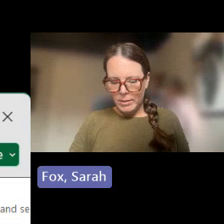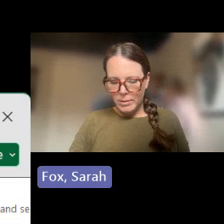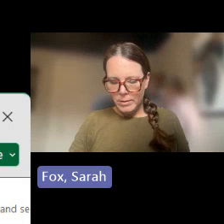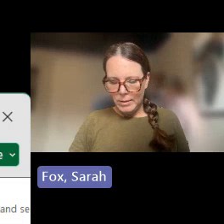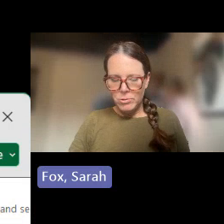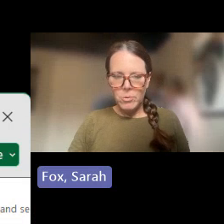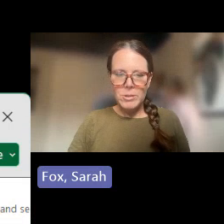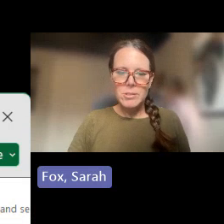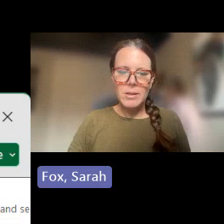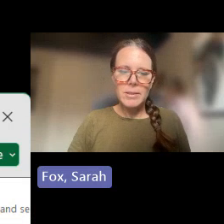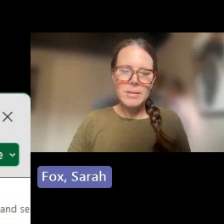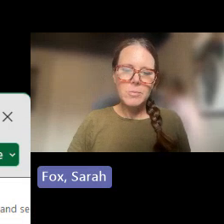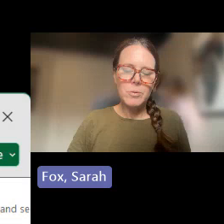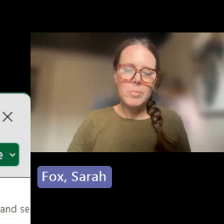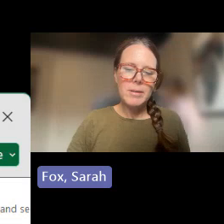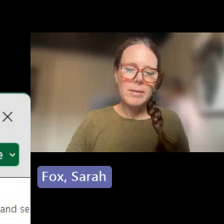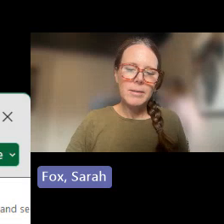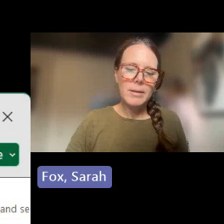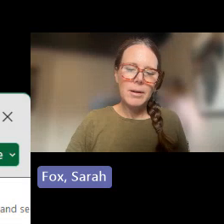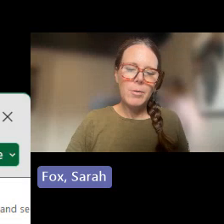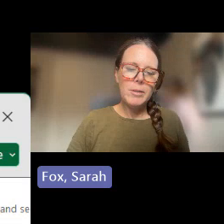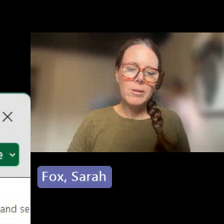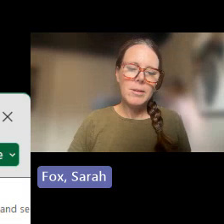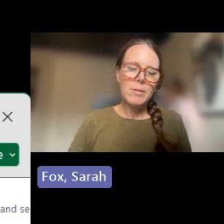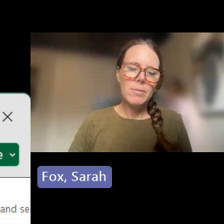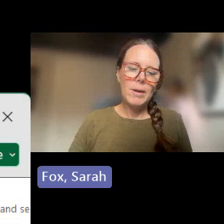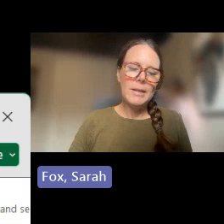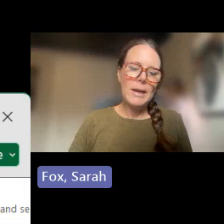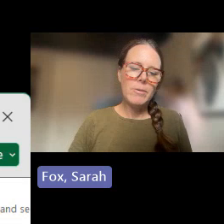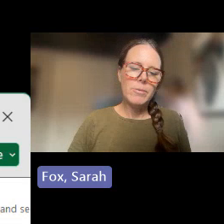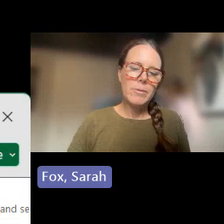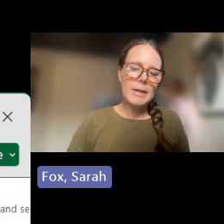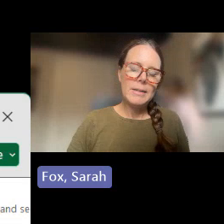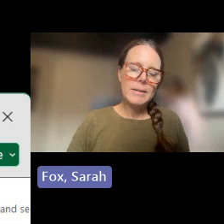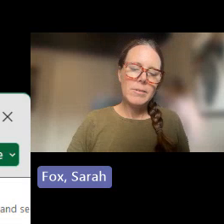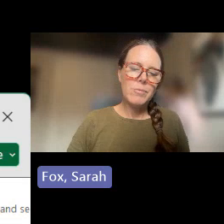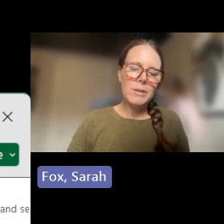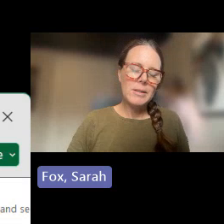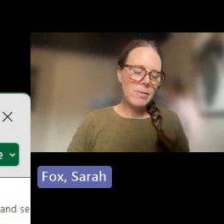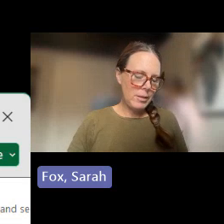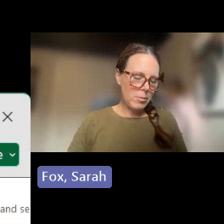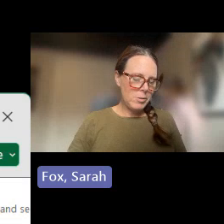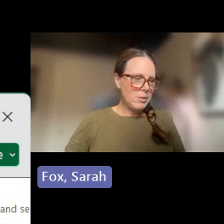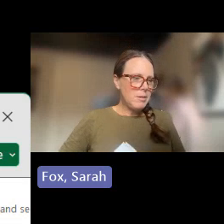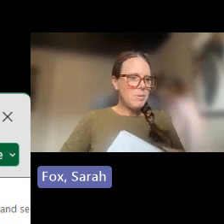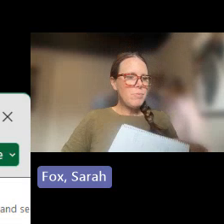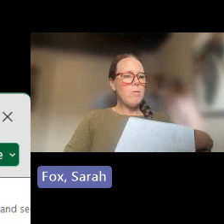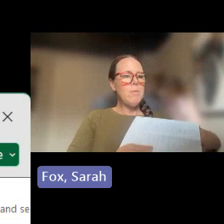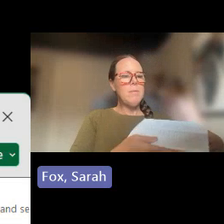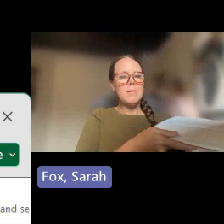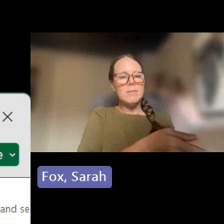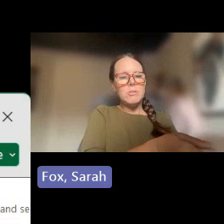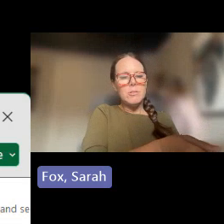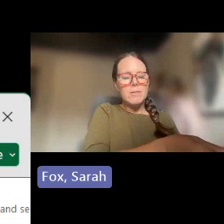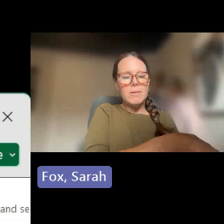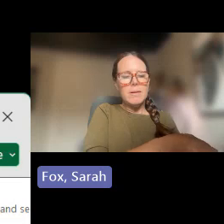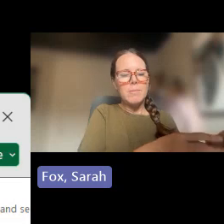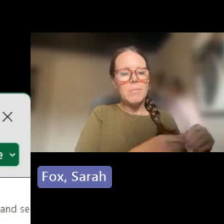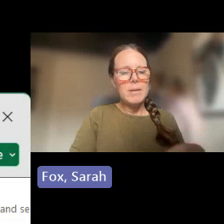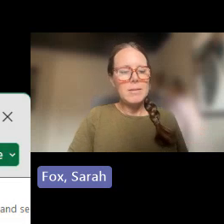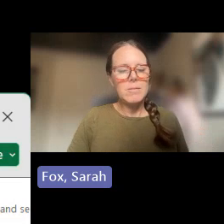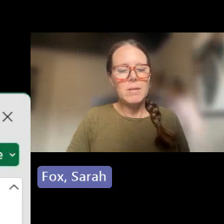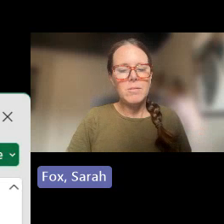One of my initial questions on this would be, are we looking right now at the funding availability before we make a